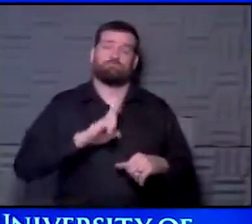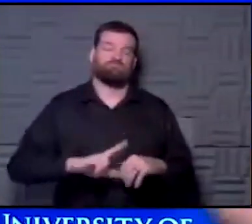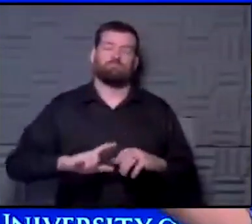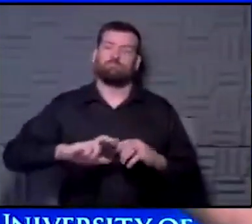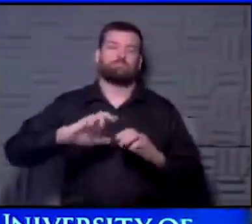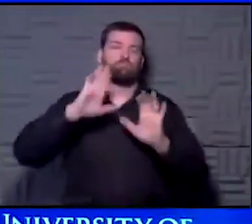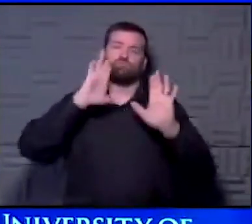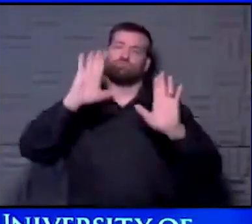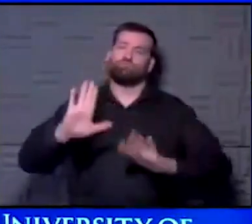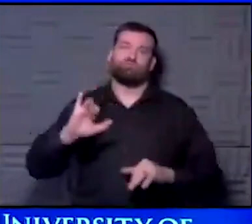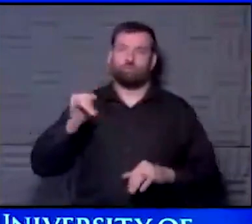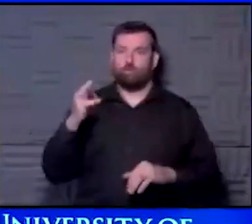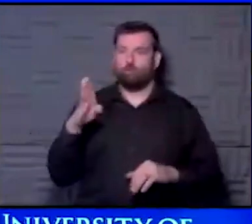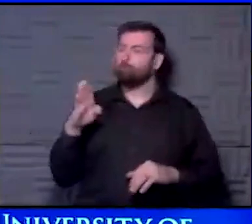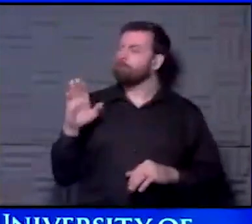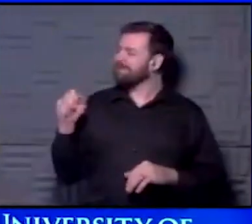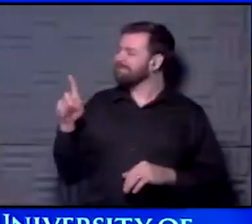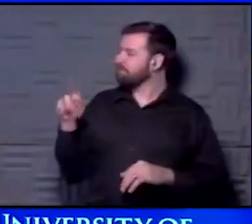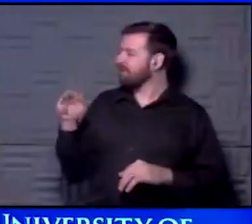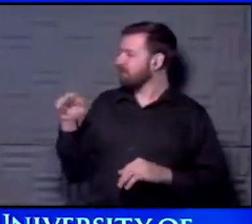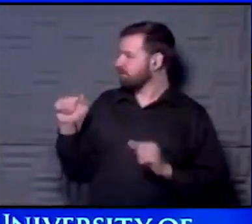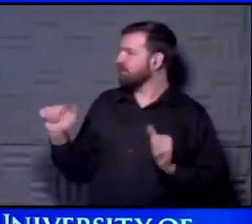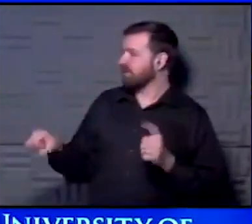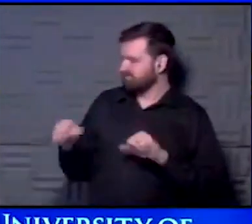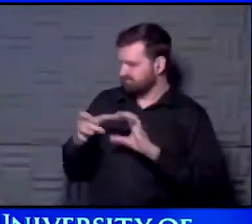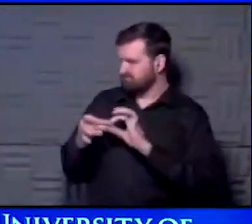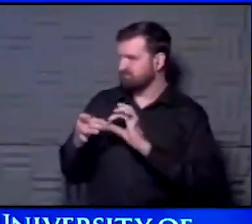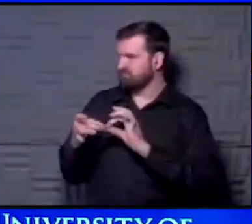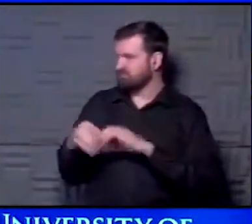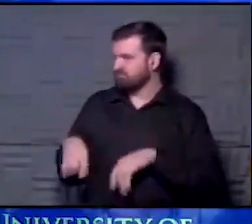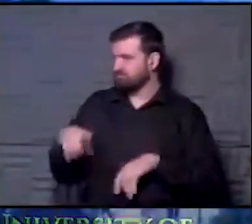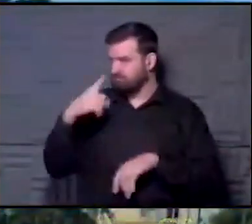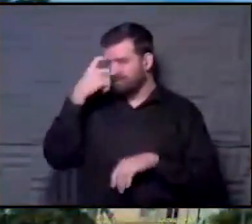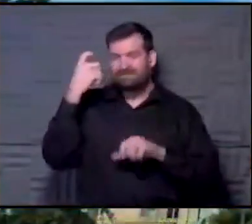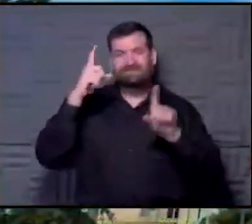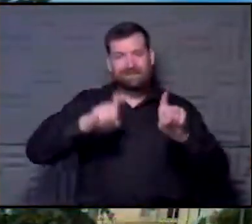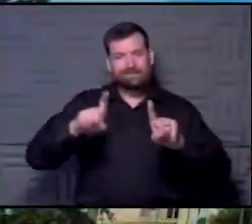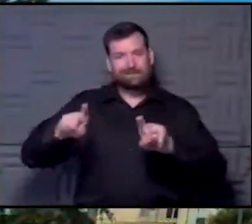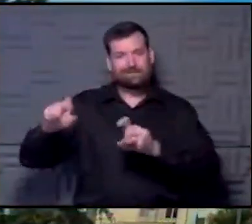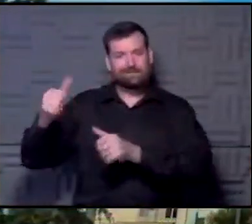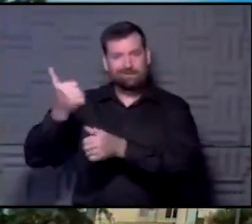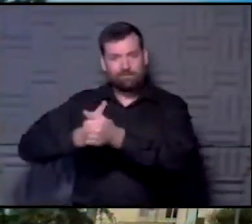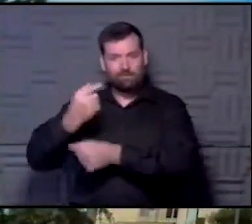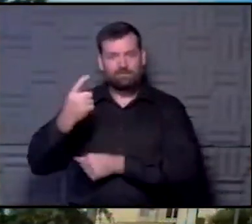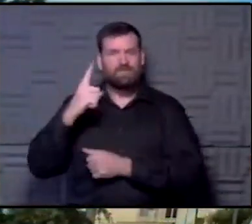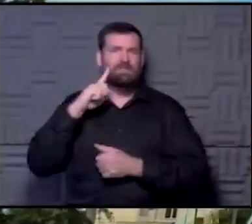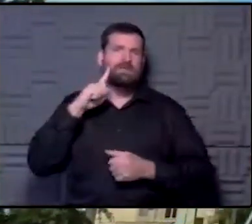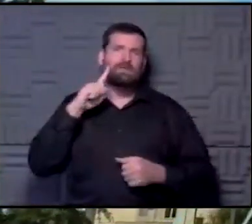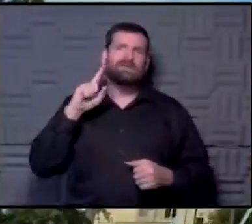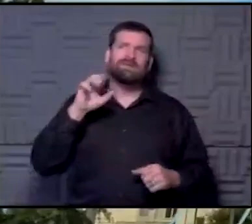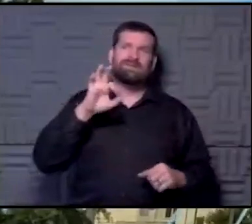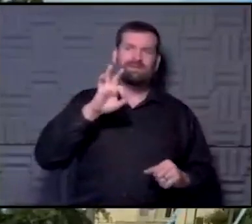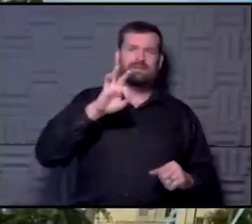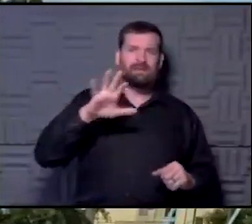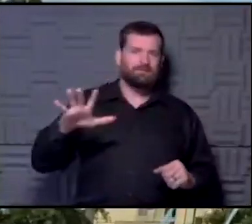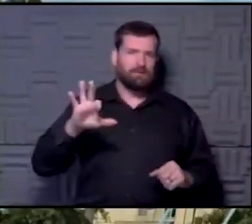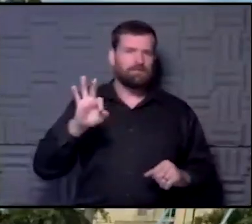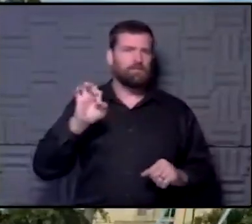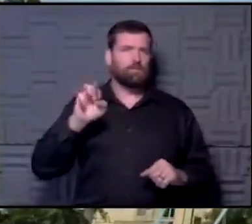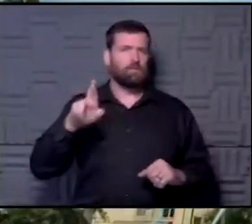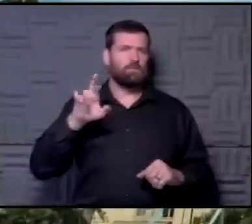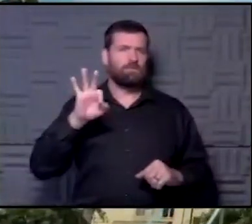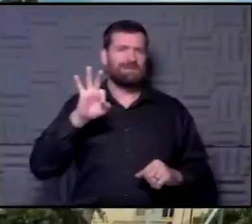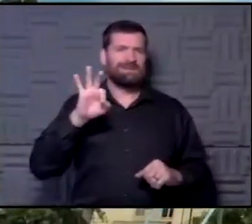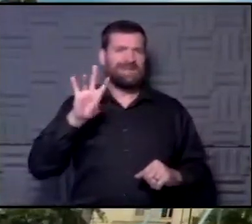think, and Dana can talk a lot about this as well, because they did test everybody, or offered a test. I think 95-97% of students are getting